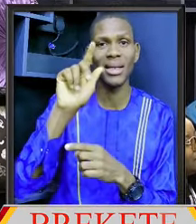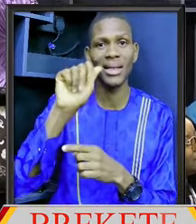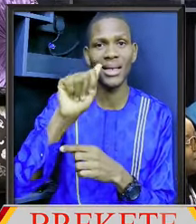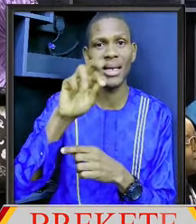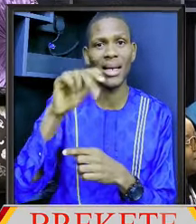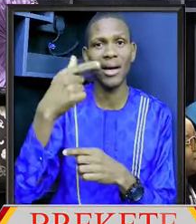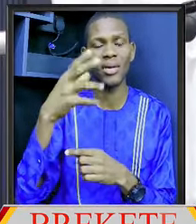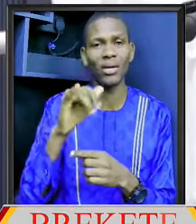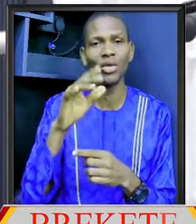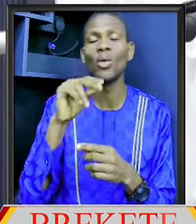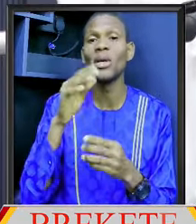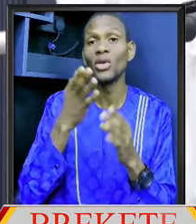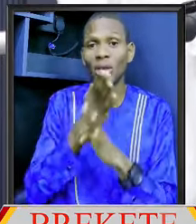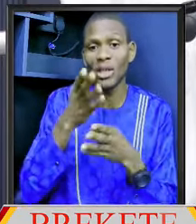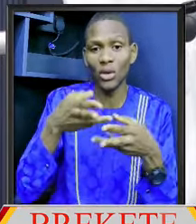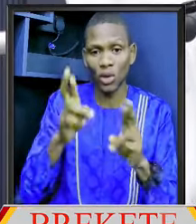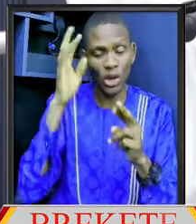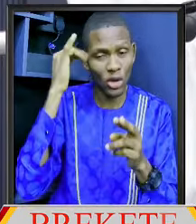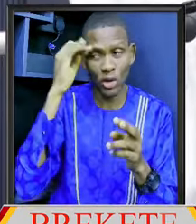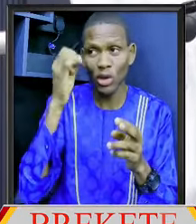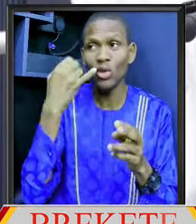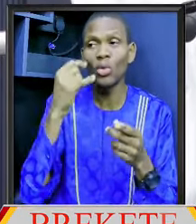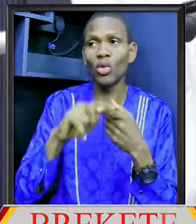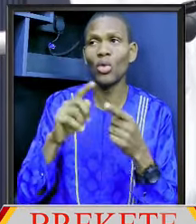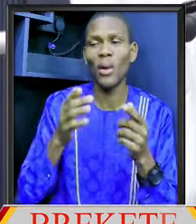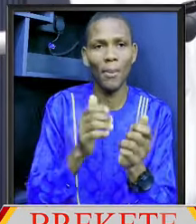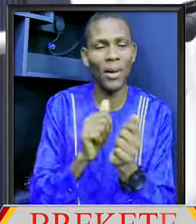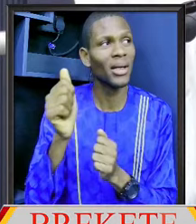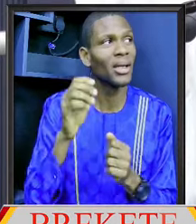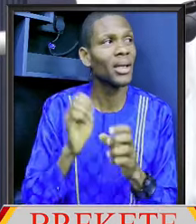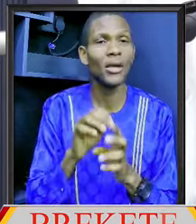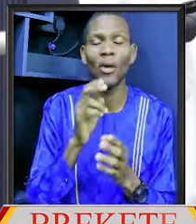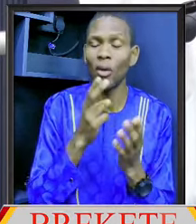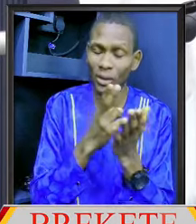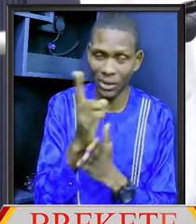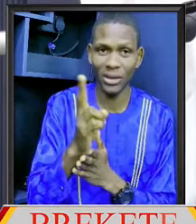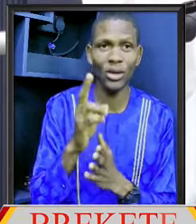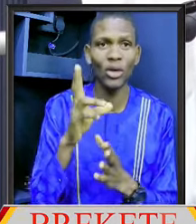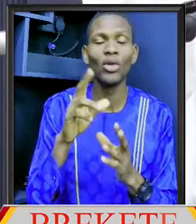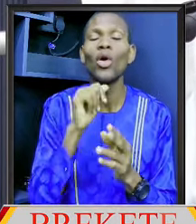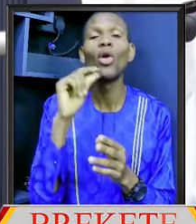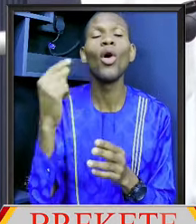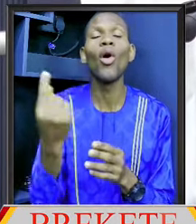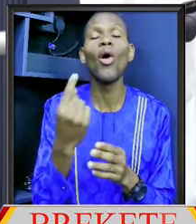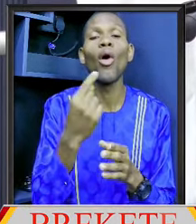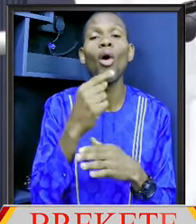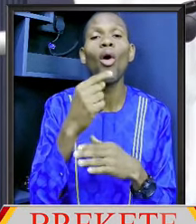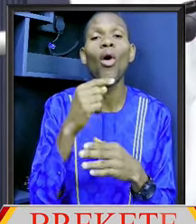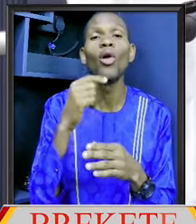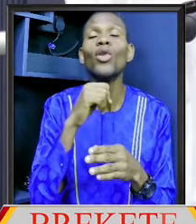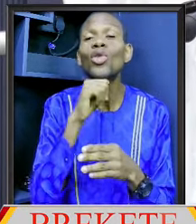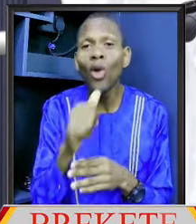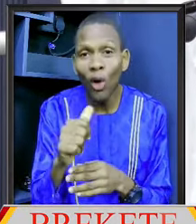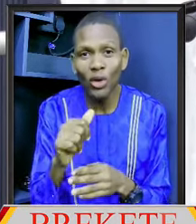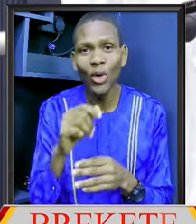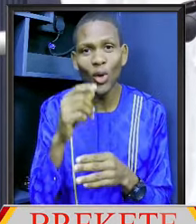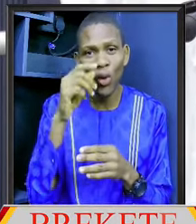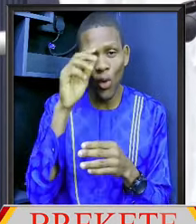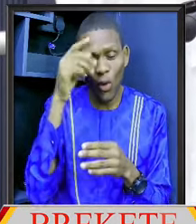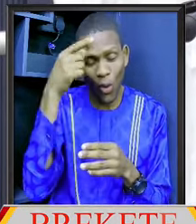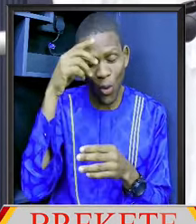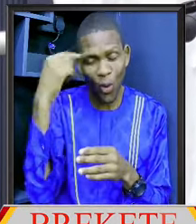follow. And in all honesty, no be only me, because almost all of us, our neck